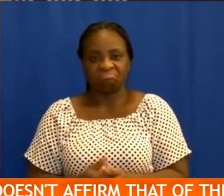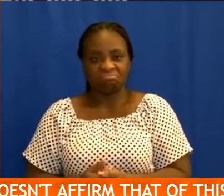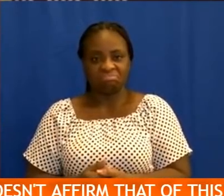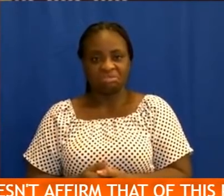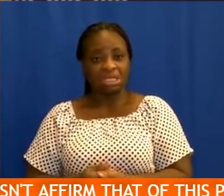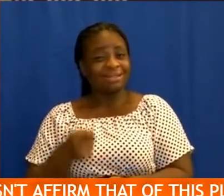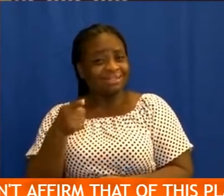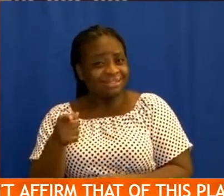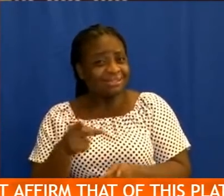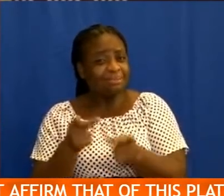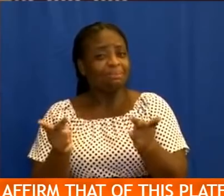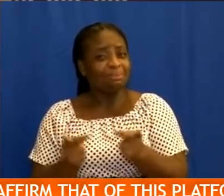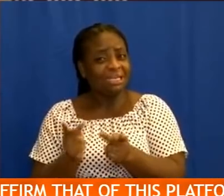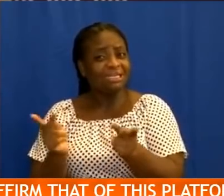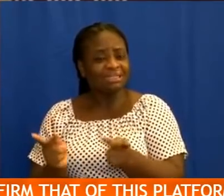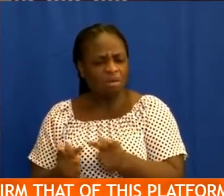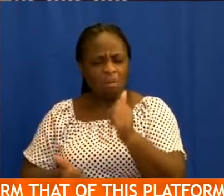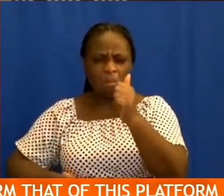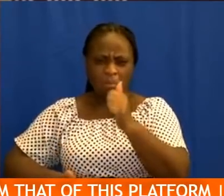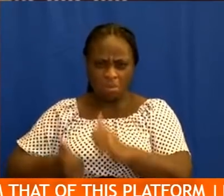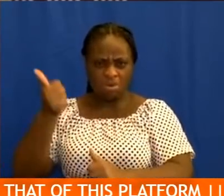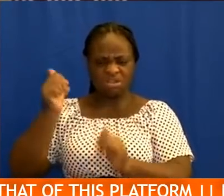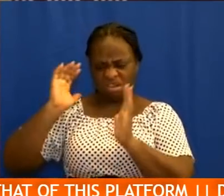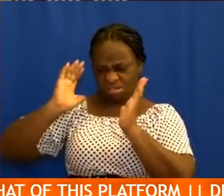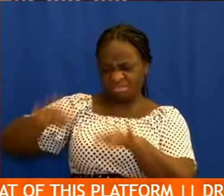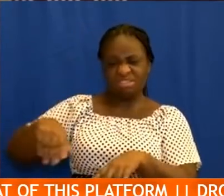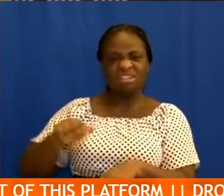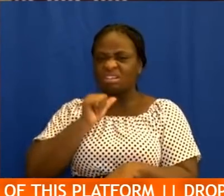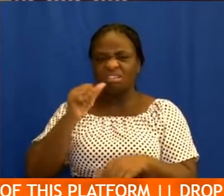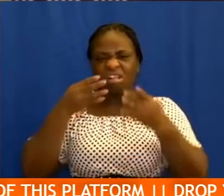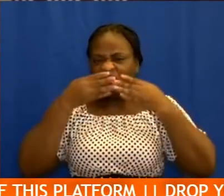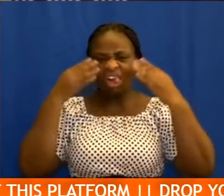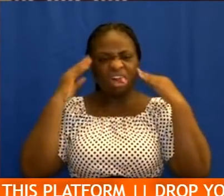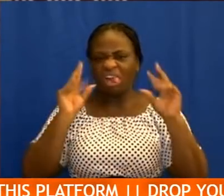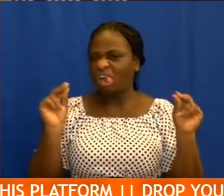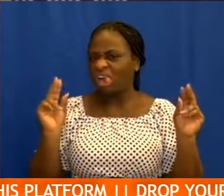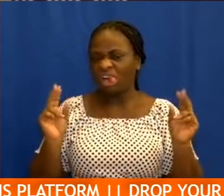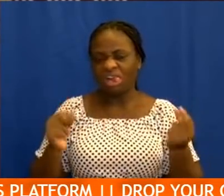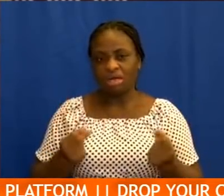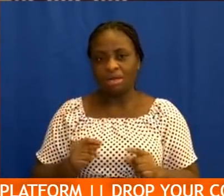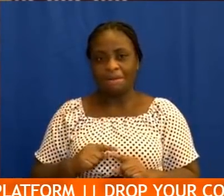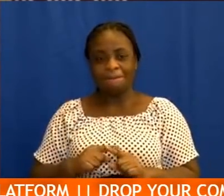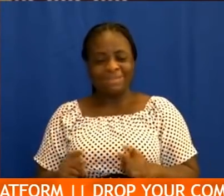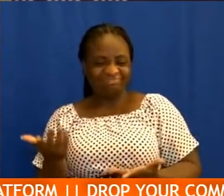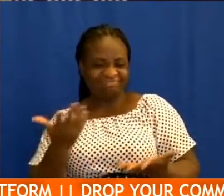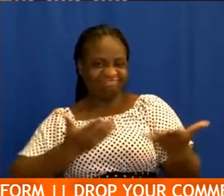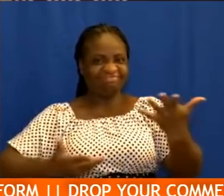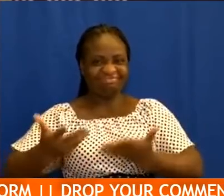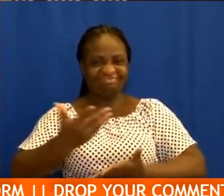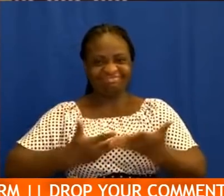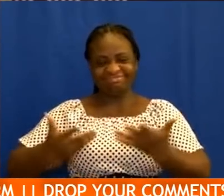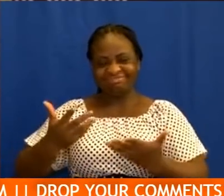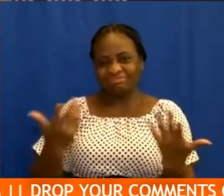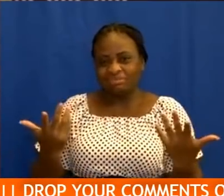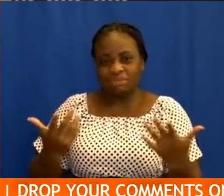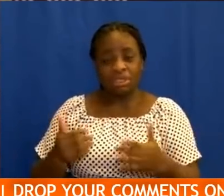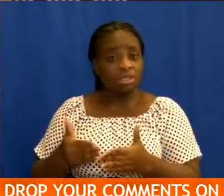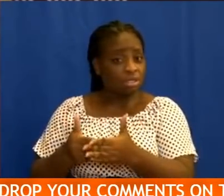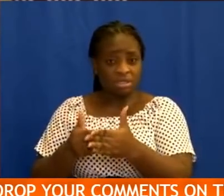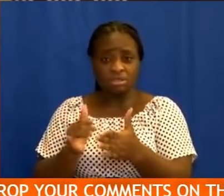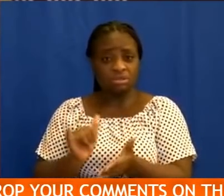these gatherings, most of them abandoned the use of the masks and were engaged in actions that led to